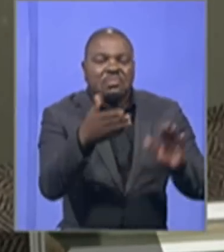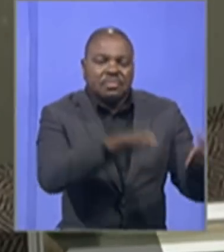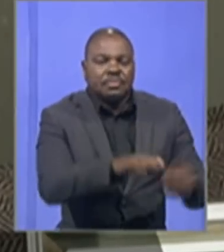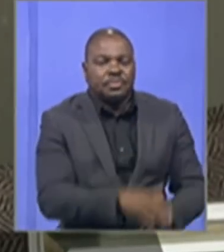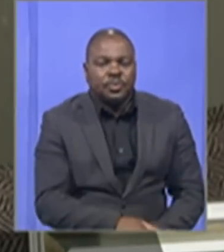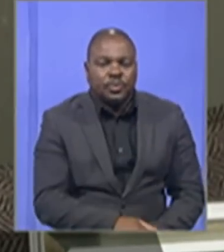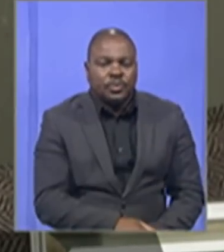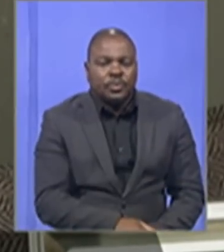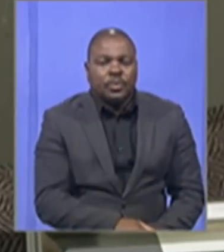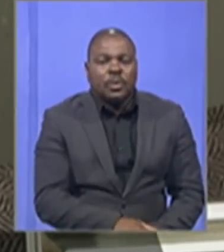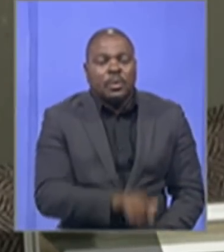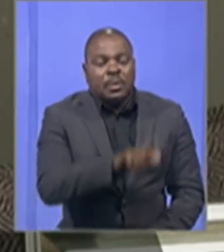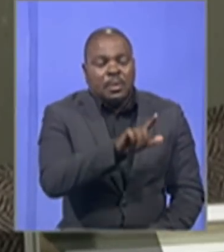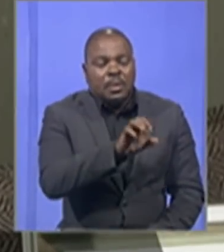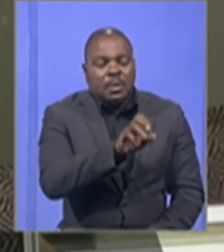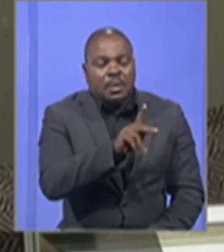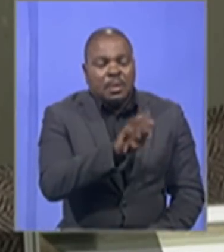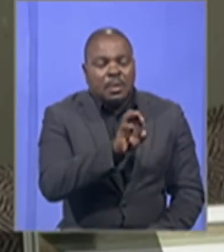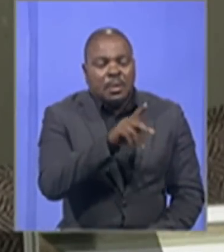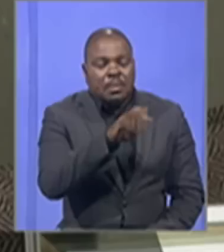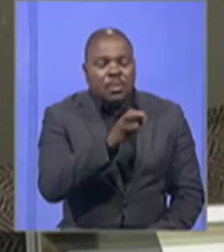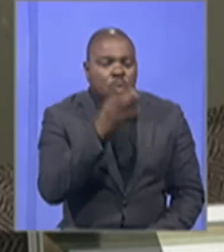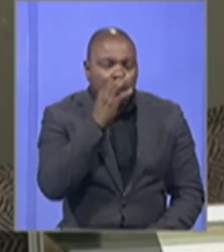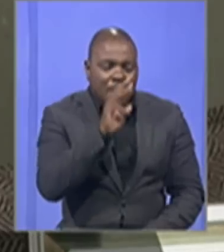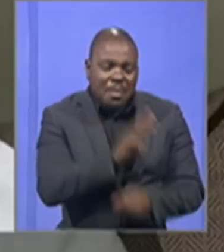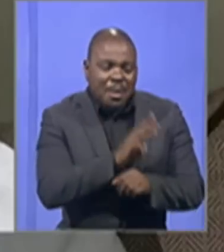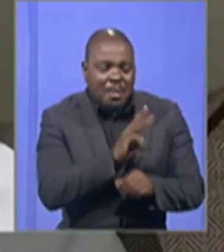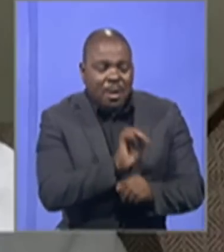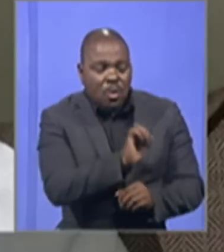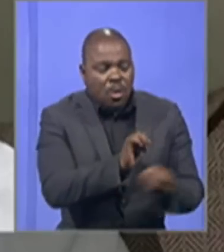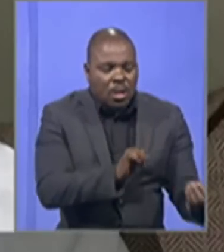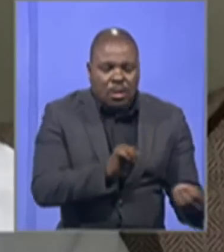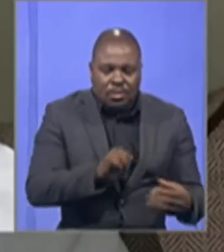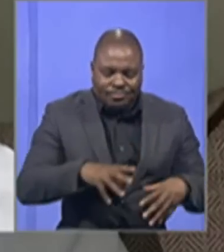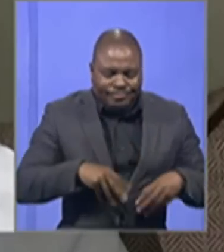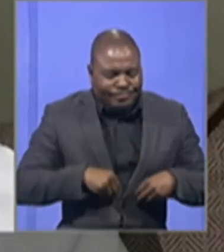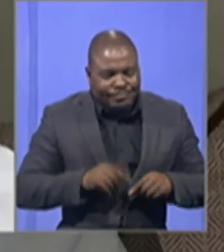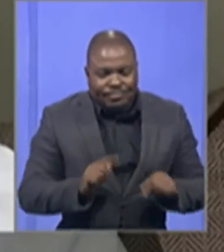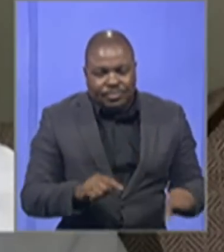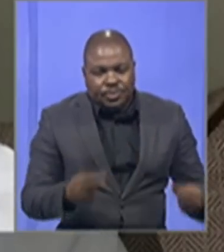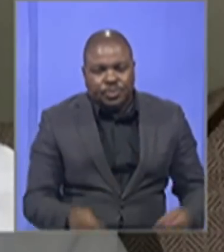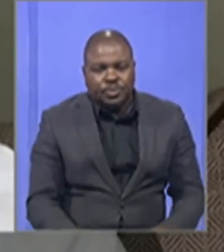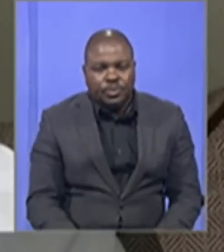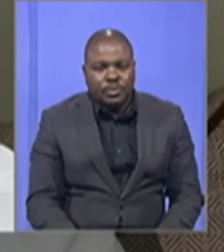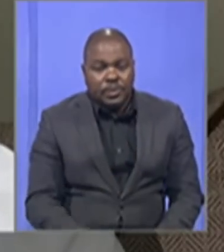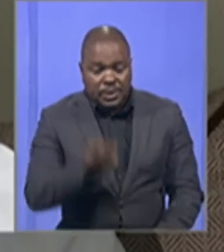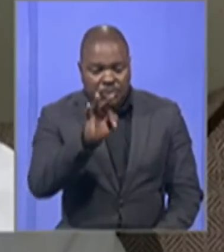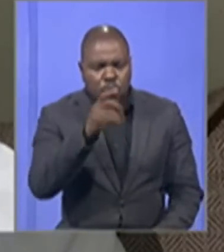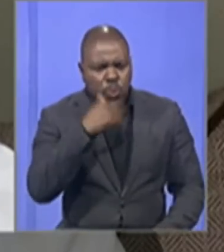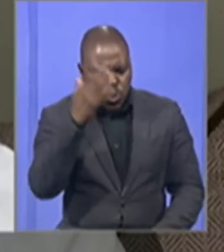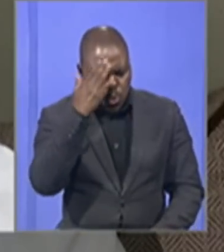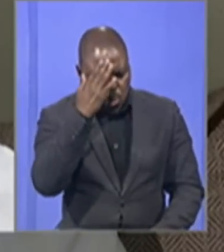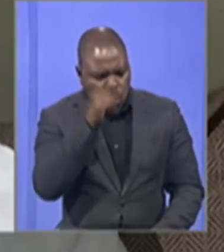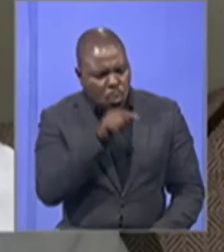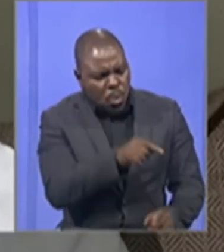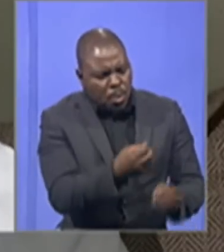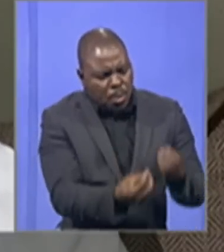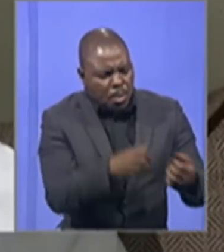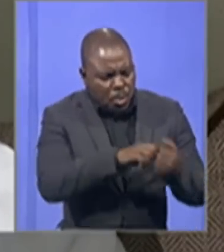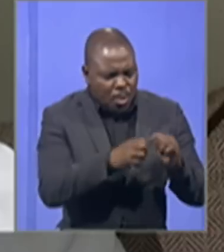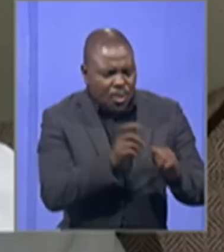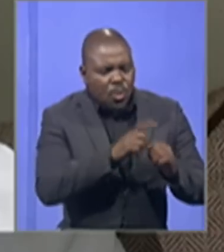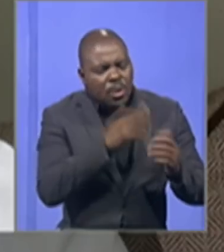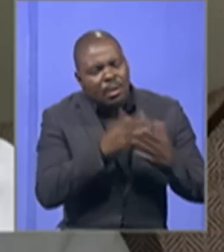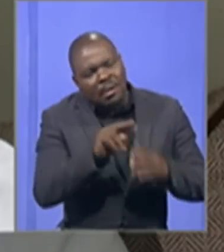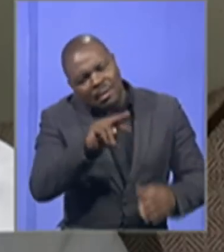a re mmagwe Khumo ga a kgone go amogela seo se diragetseng. If re itse gore bothata ba gage e ne le eng nka be re kgonne go tsaya dikgato